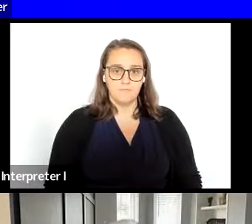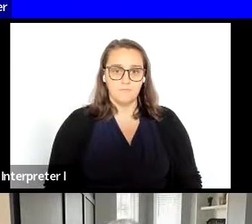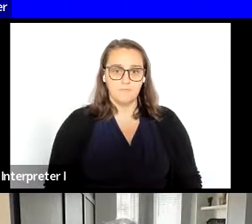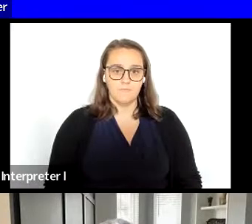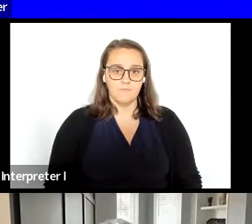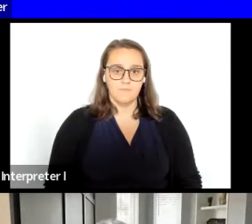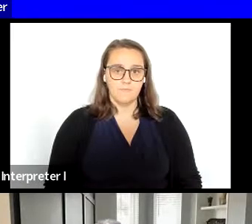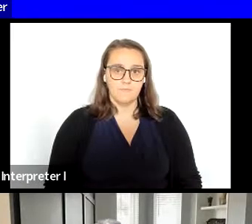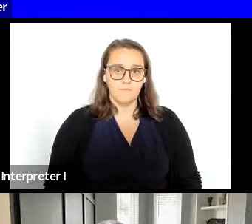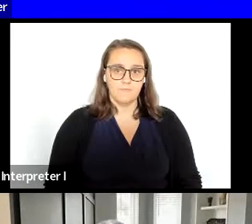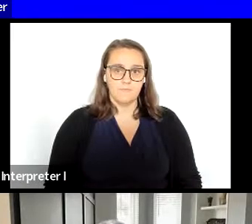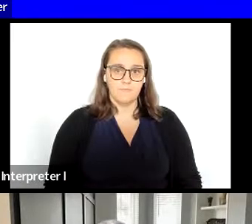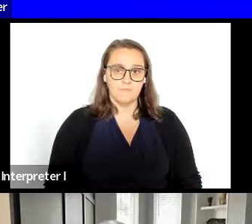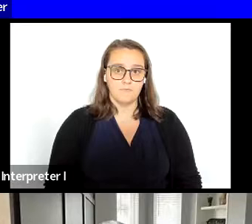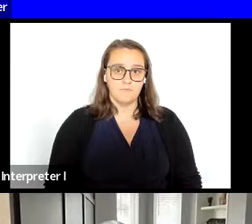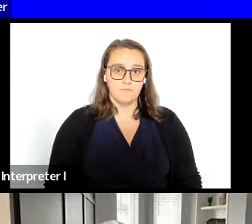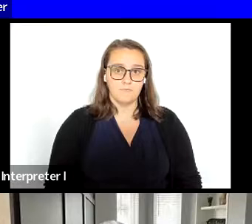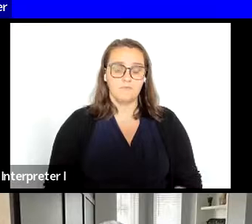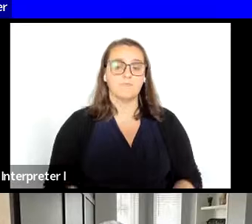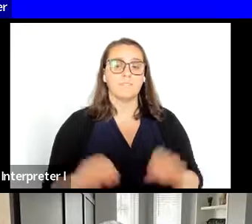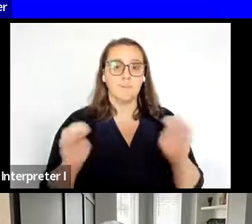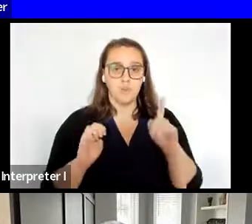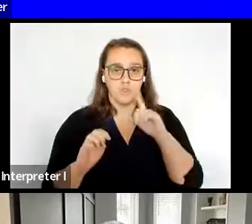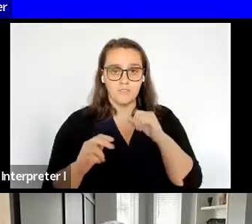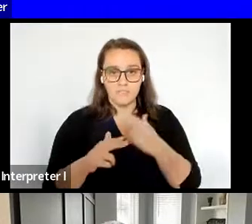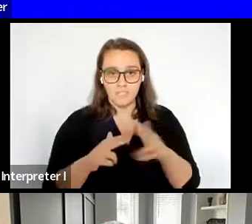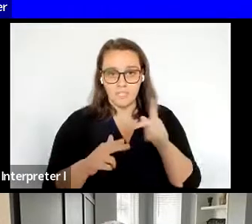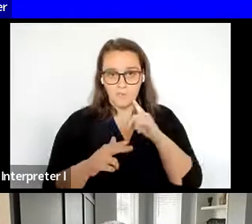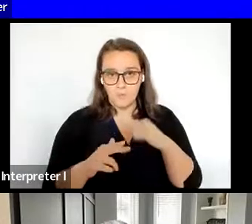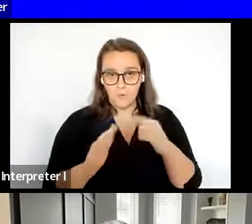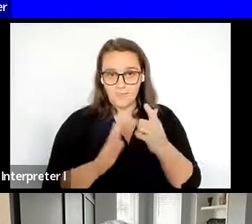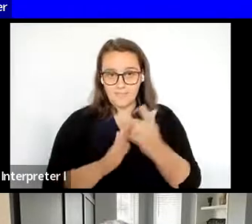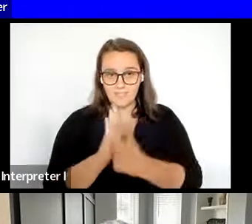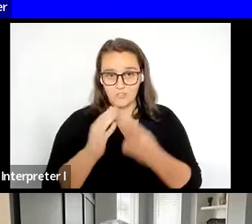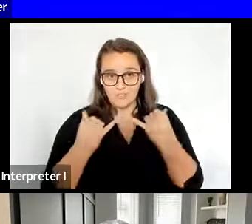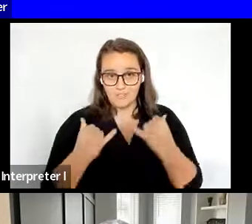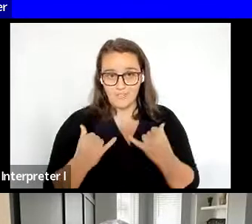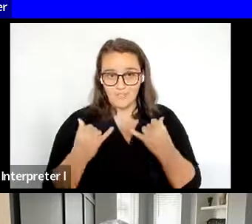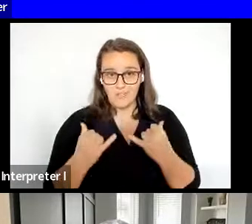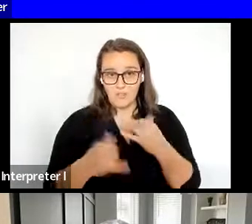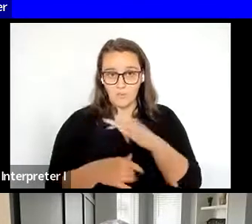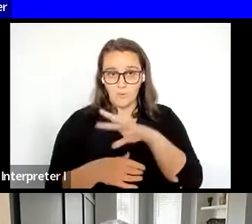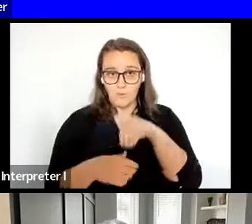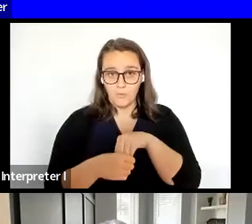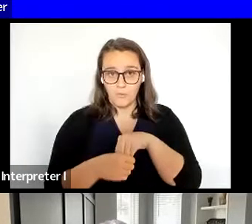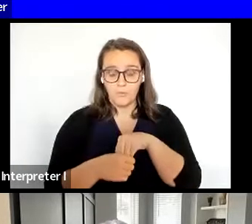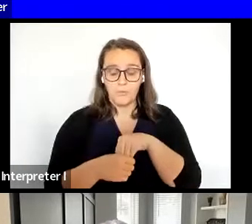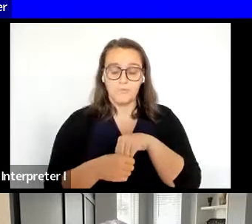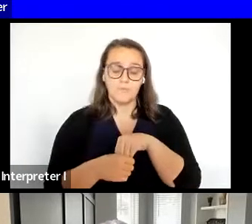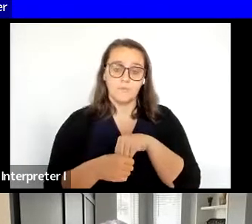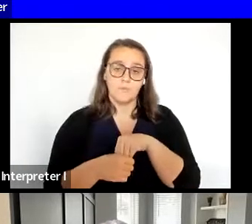There is emergency and temporary legislation in law currently. It includes that